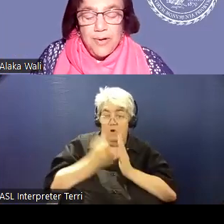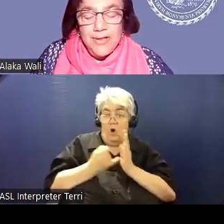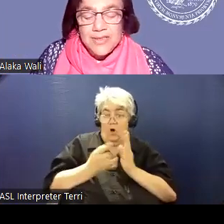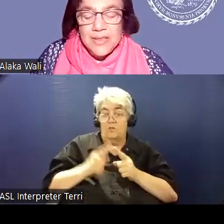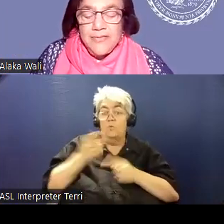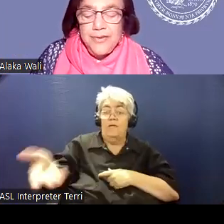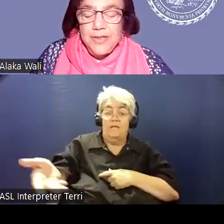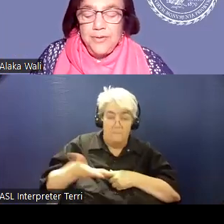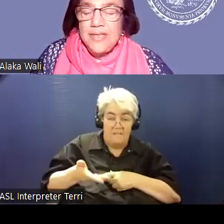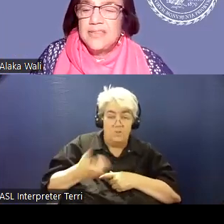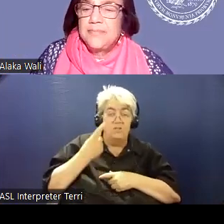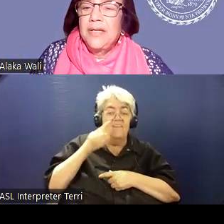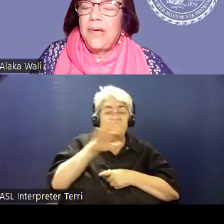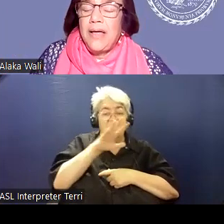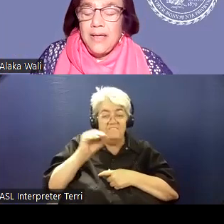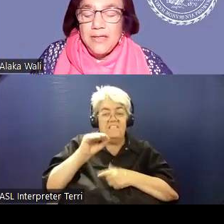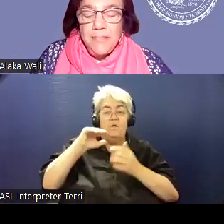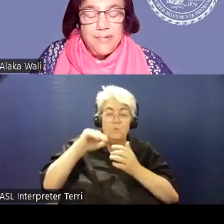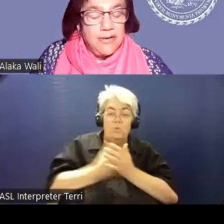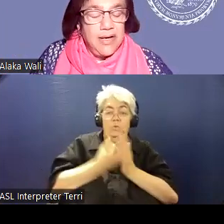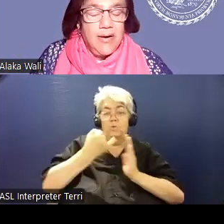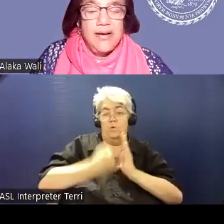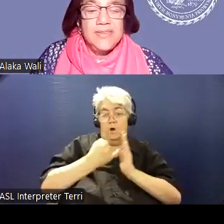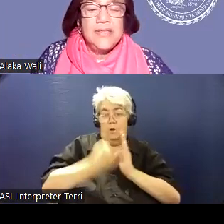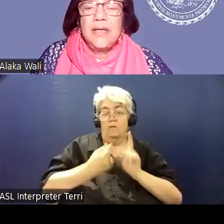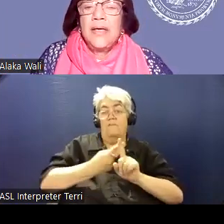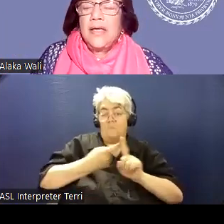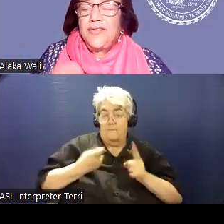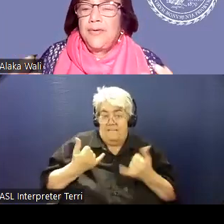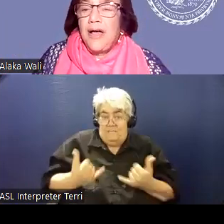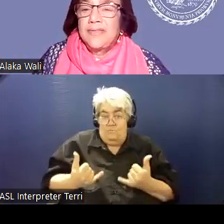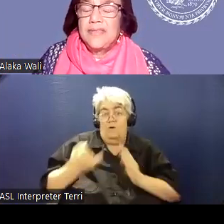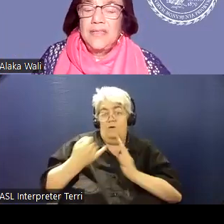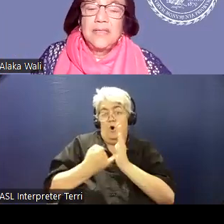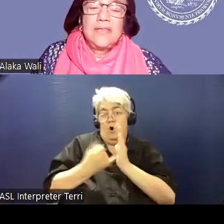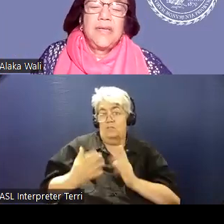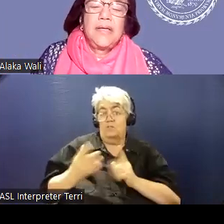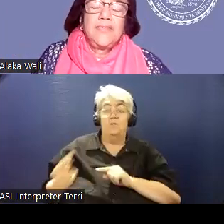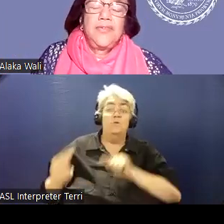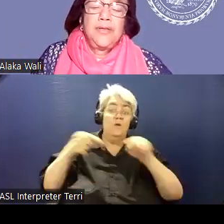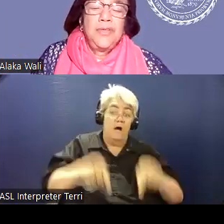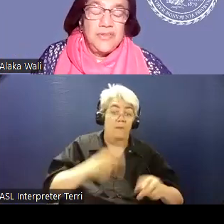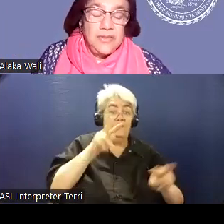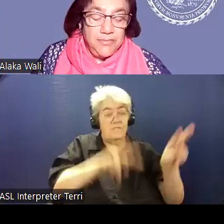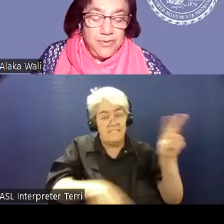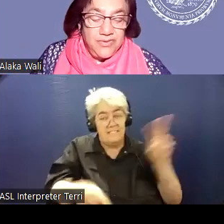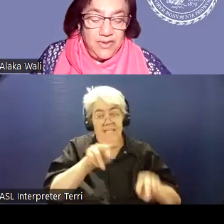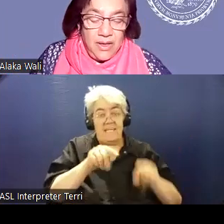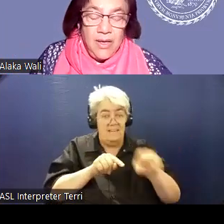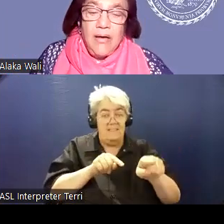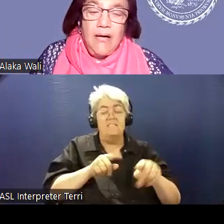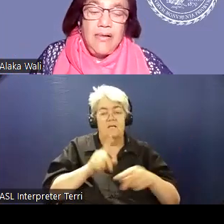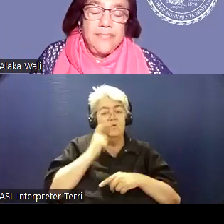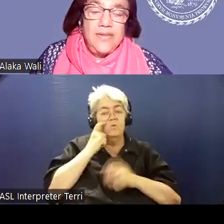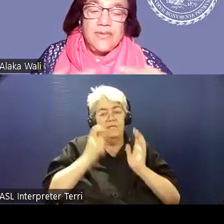50 works for the new exhibit by contemporary artists that if you come and see the exhibit at the Field Museum, you'll